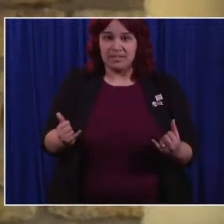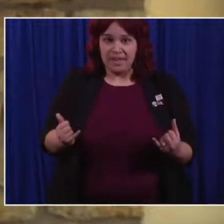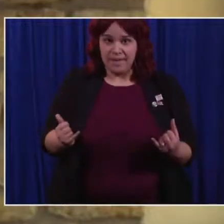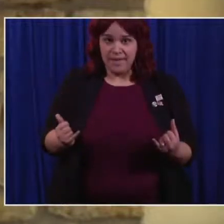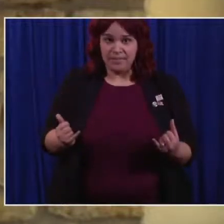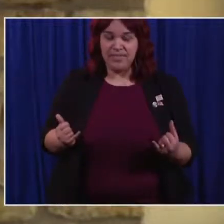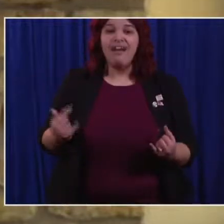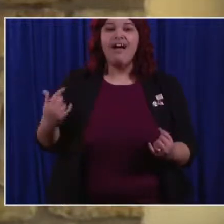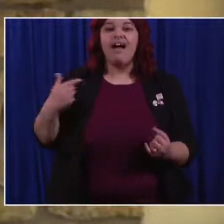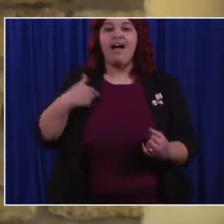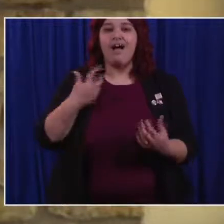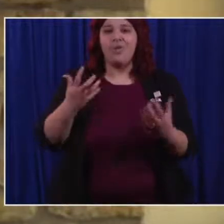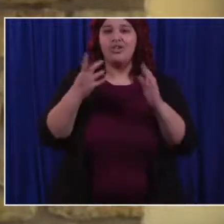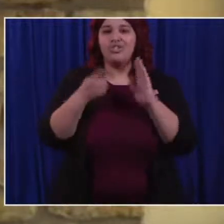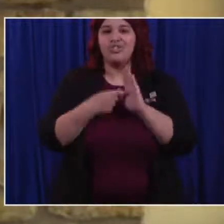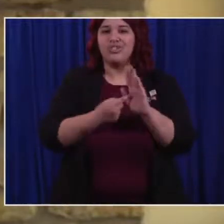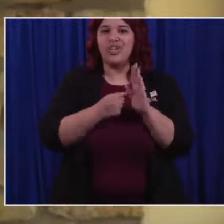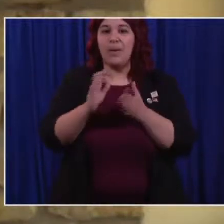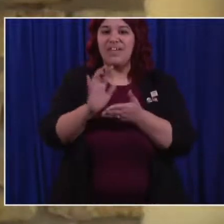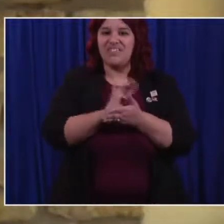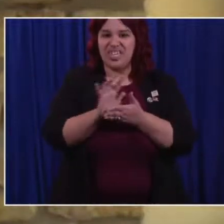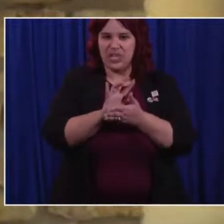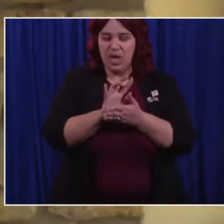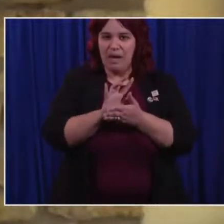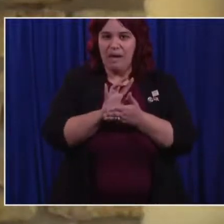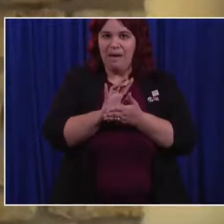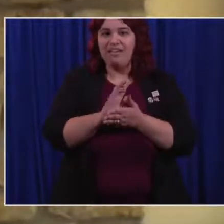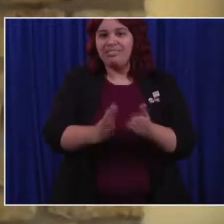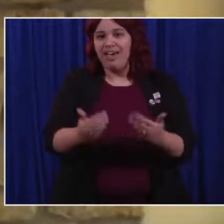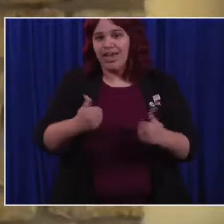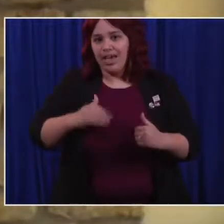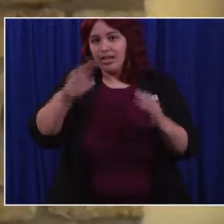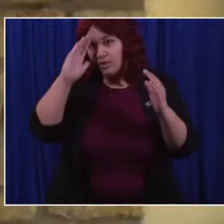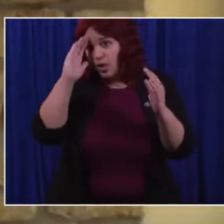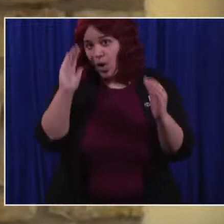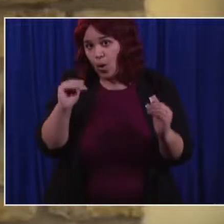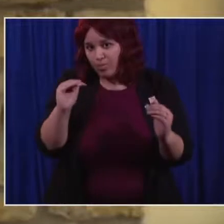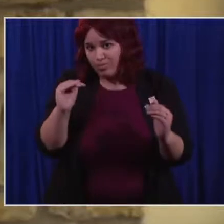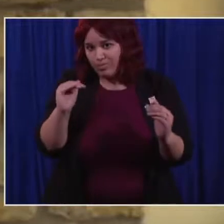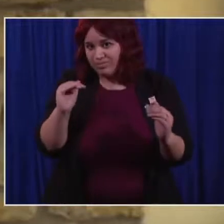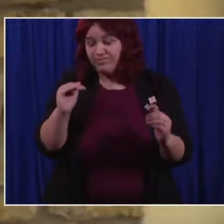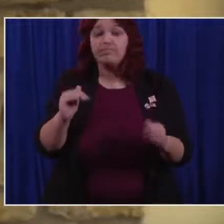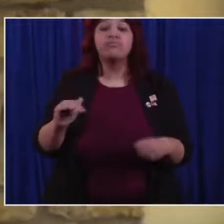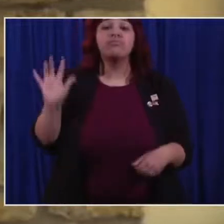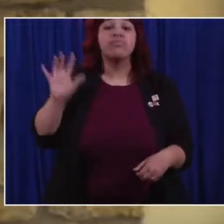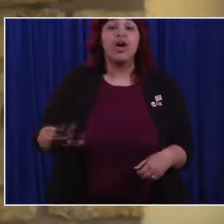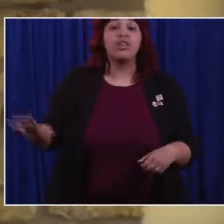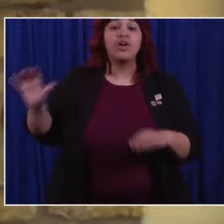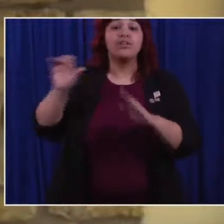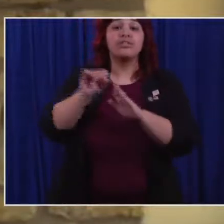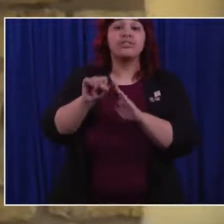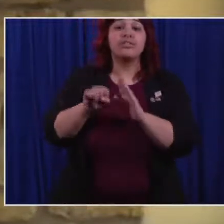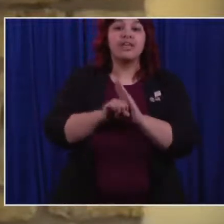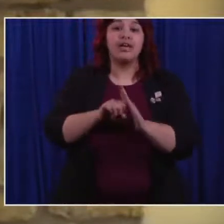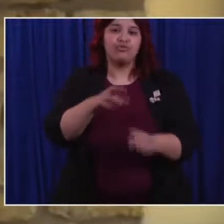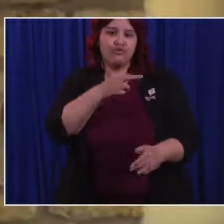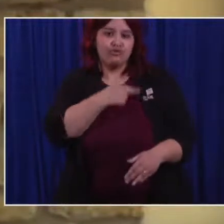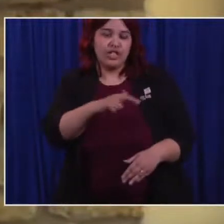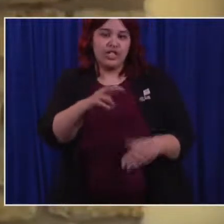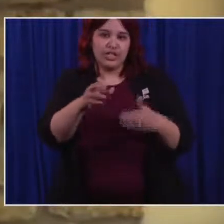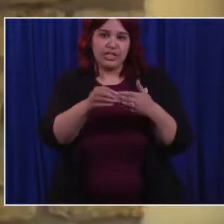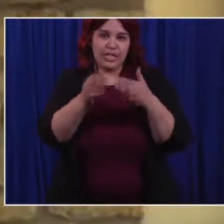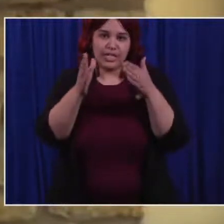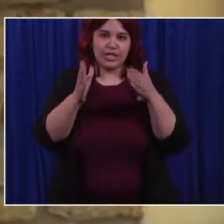hopeful video, very hopeful video with several religious leaders from across the state. They talk about